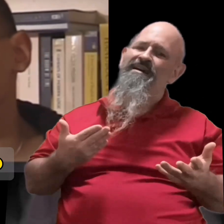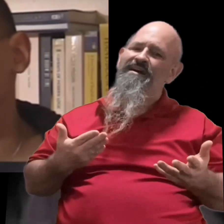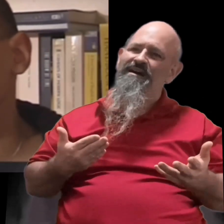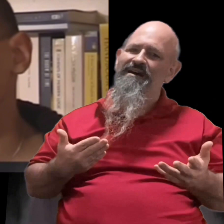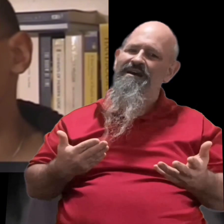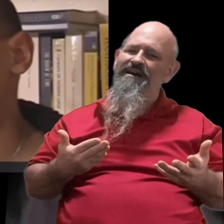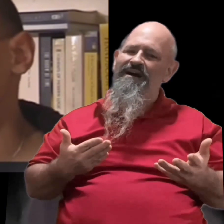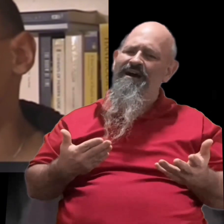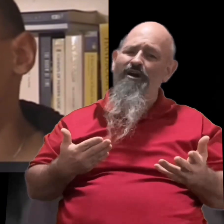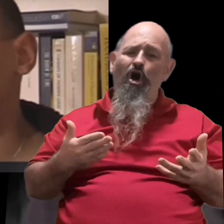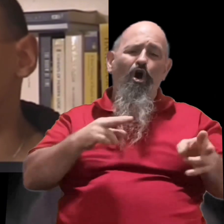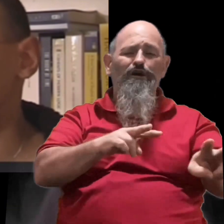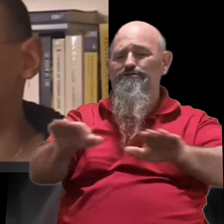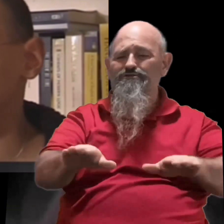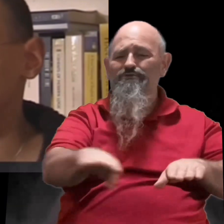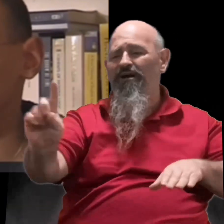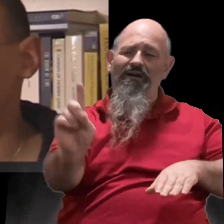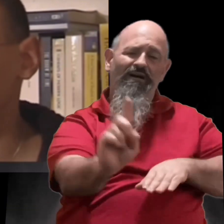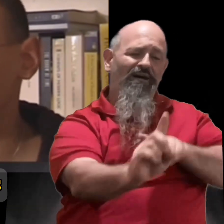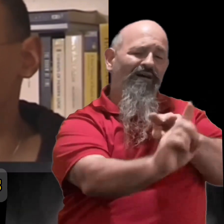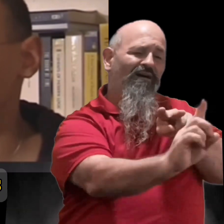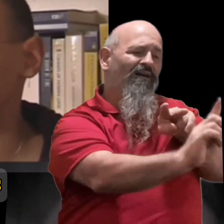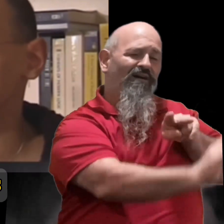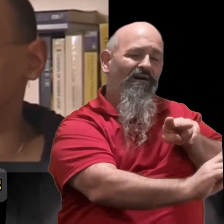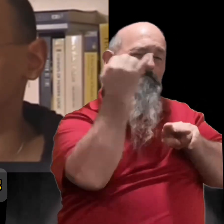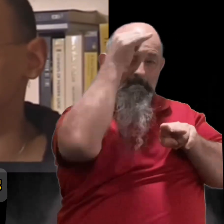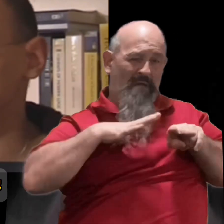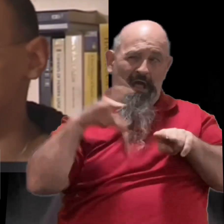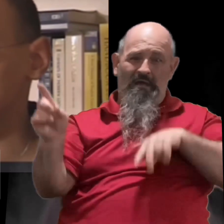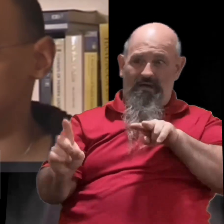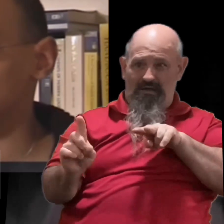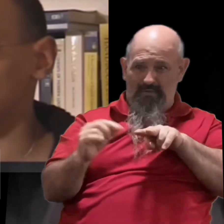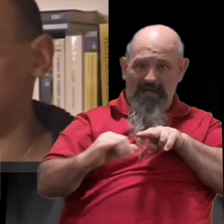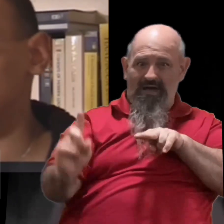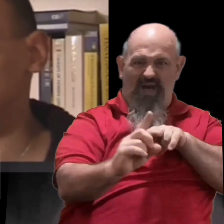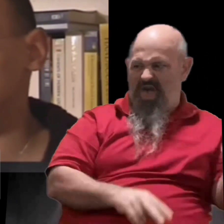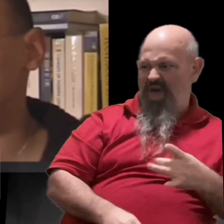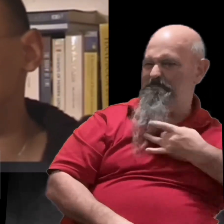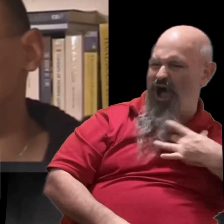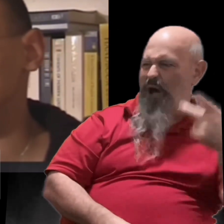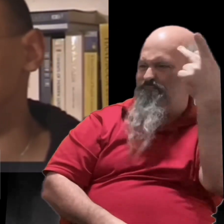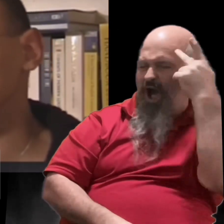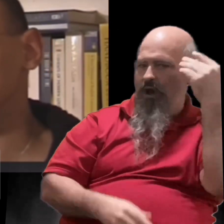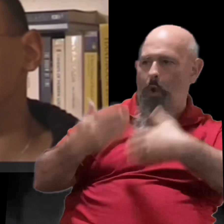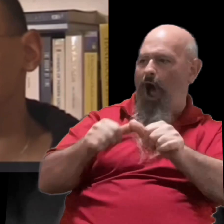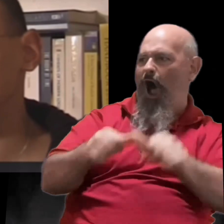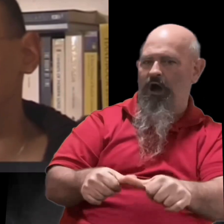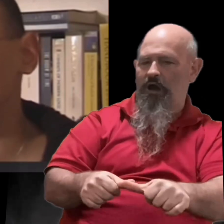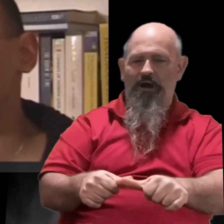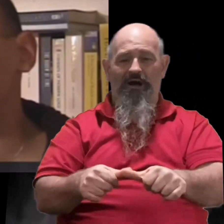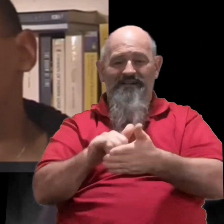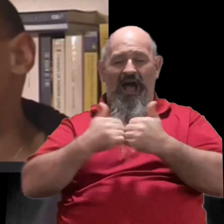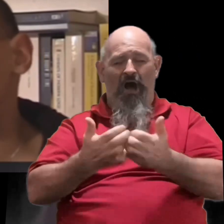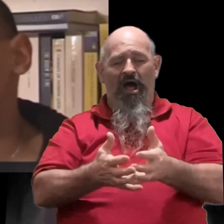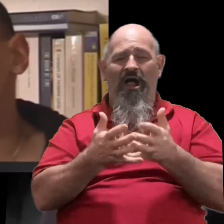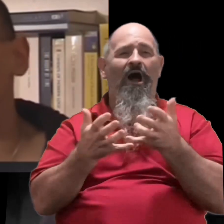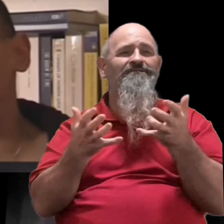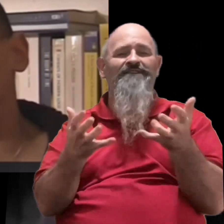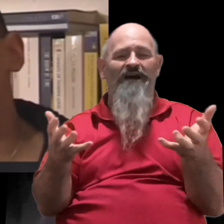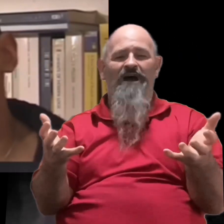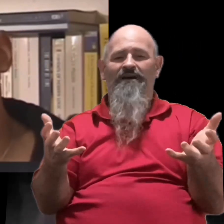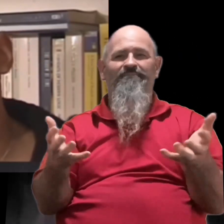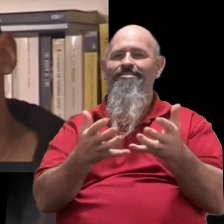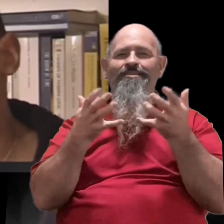happily and watch the children go by, but if a man does, there's something perverted going on there, and that's how a